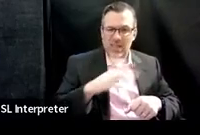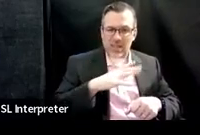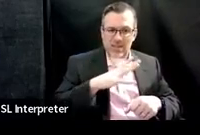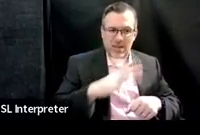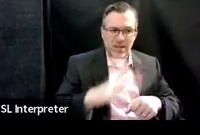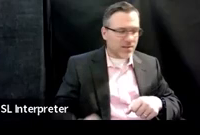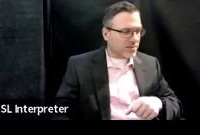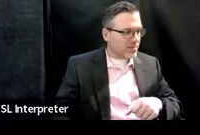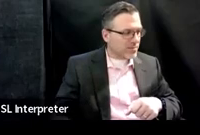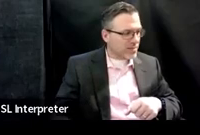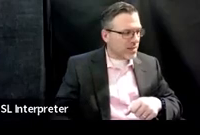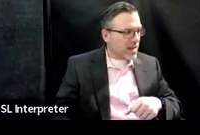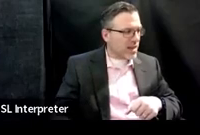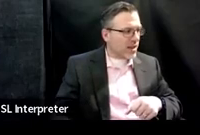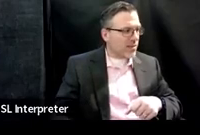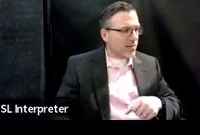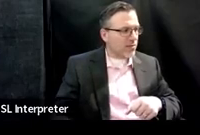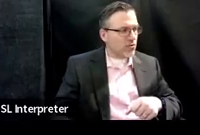Thank you.